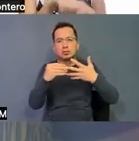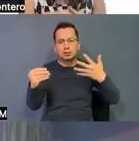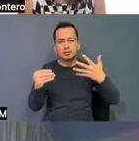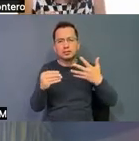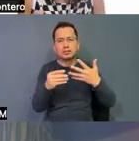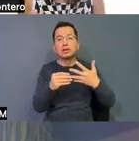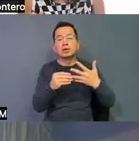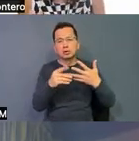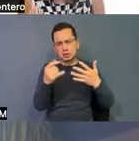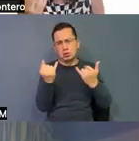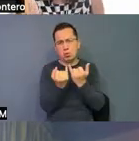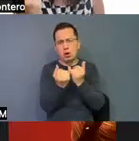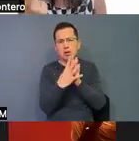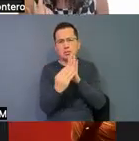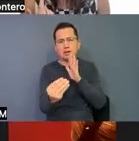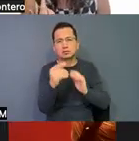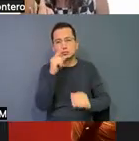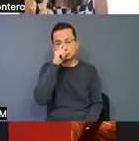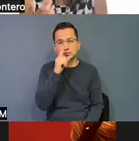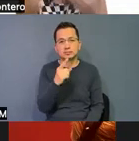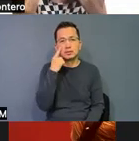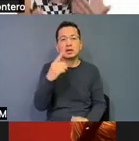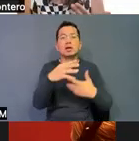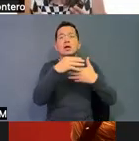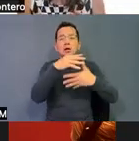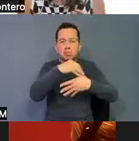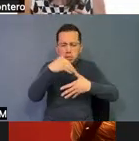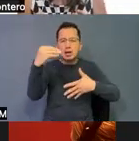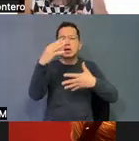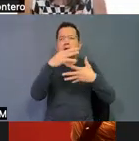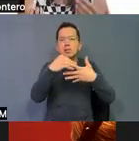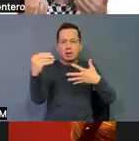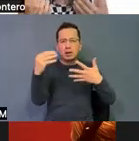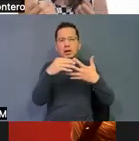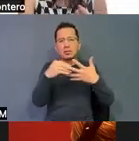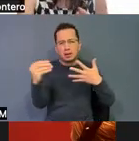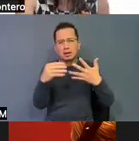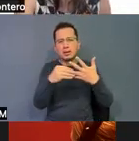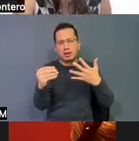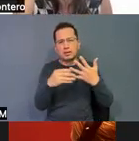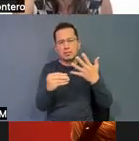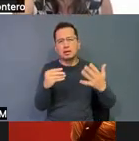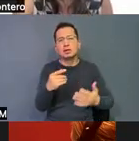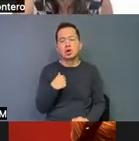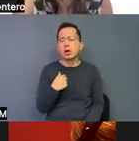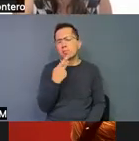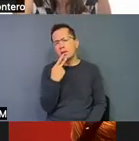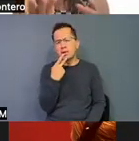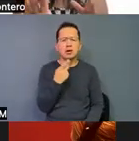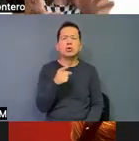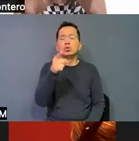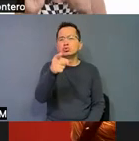finger. And this is a way in which you will be listening to me, and at the same time, you will be... Could you please repeat? Could you please show it